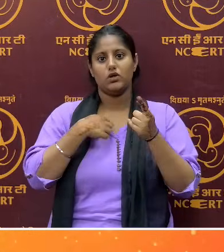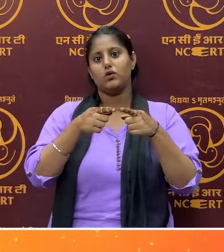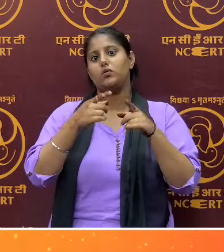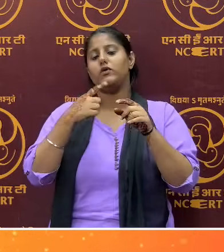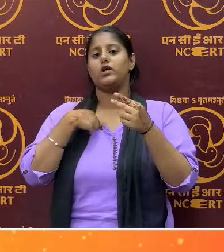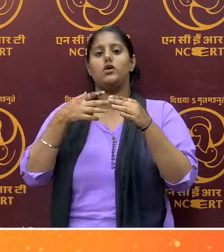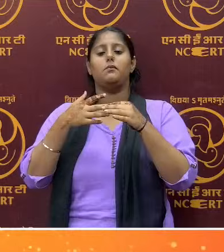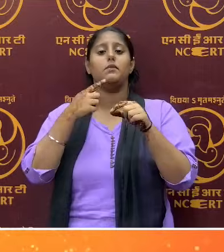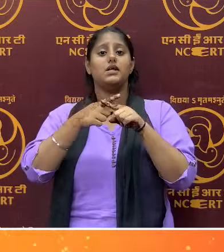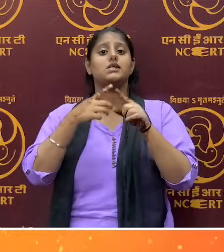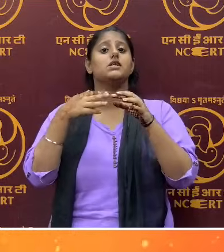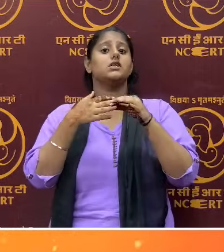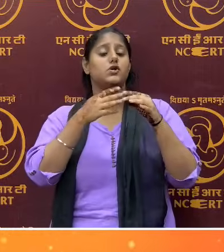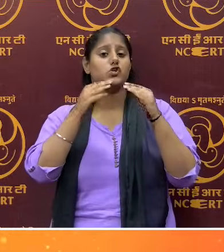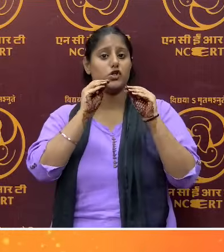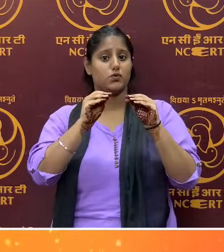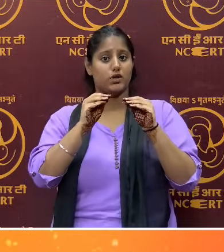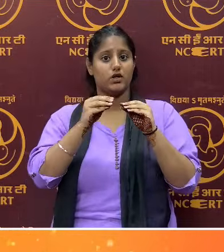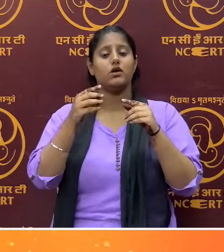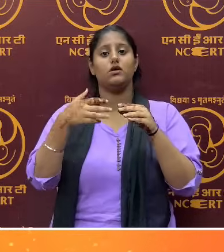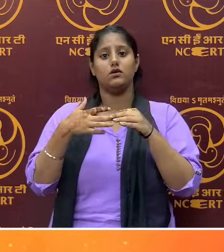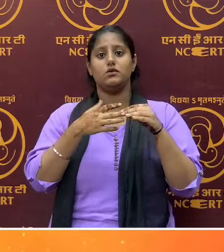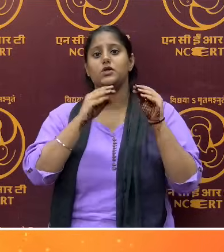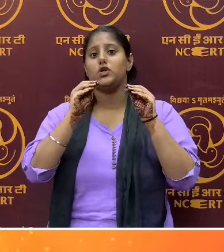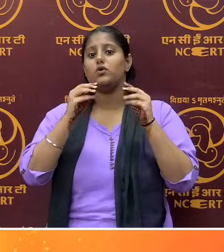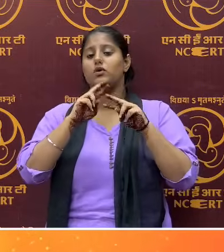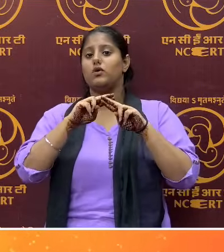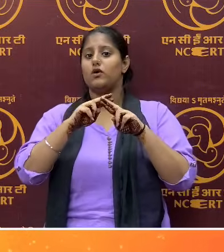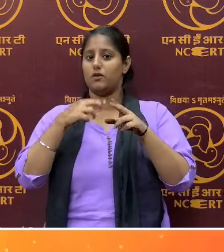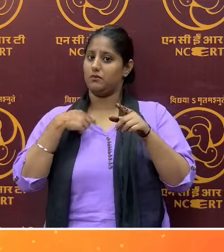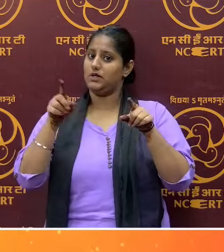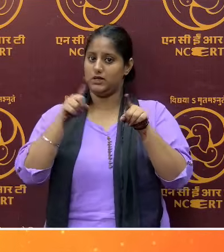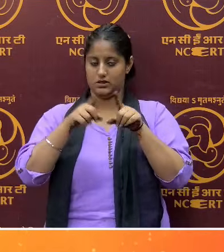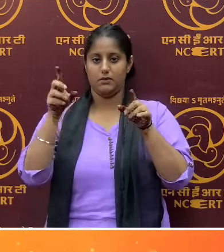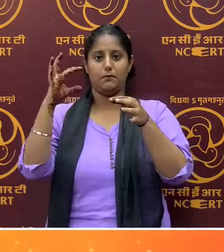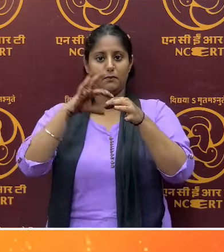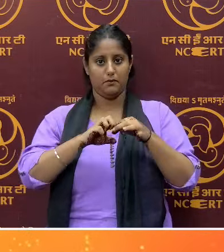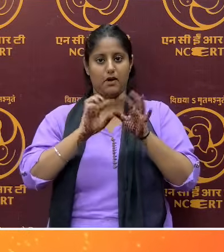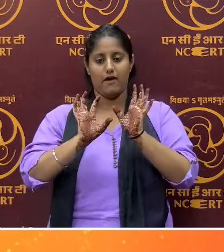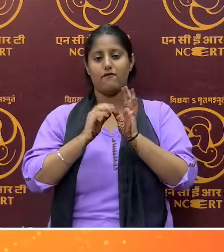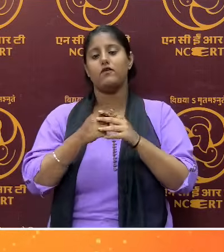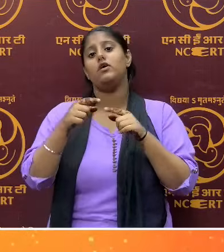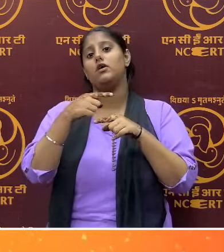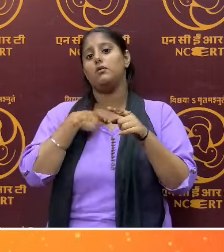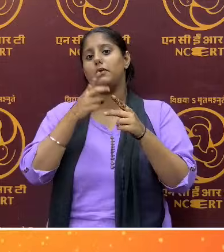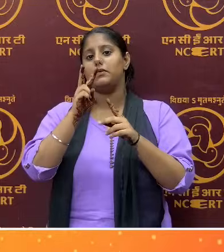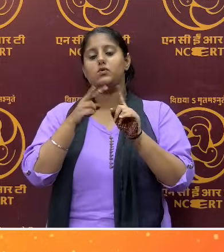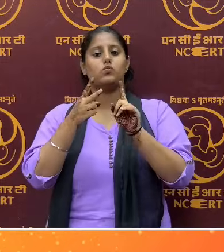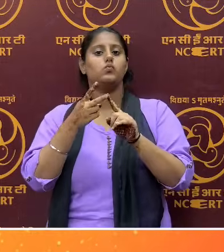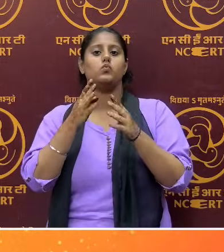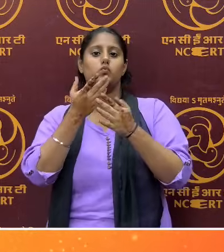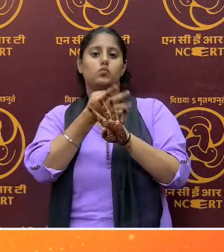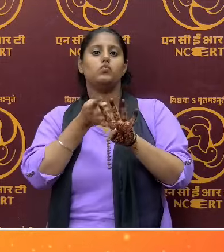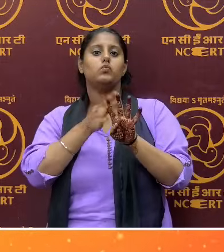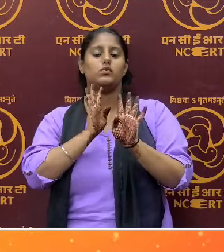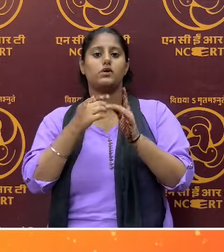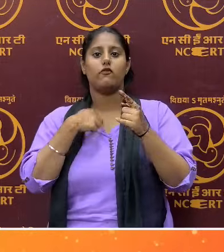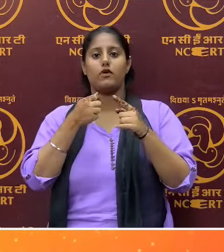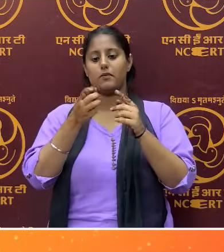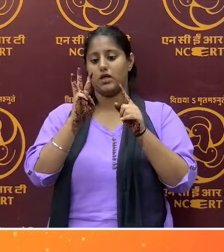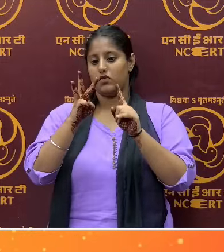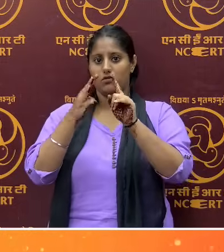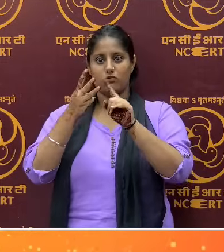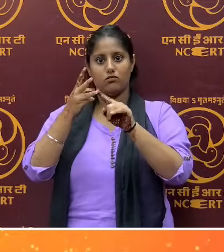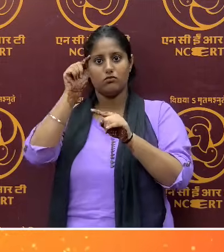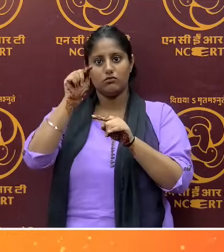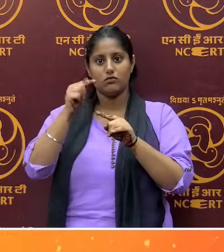educator are those means special educator has completed the part 2 screening. Below we can see the to-do list. Here we have three options: manage